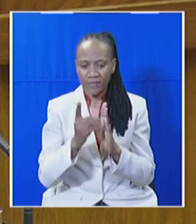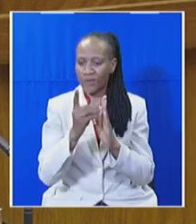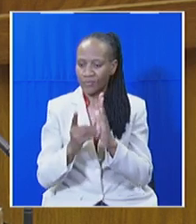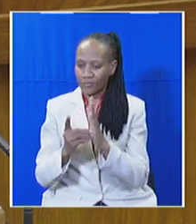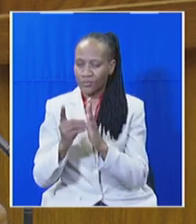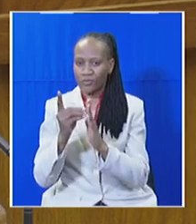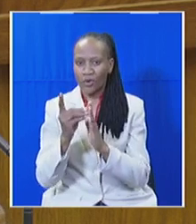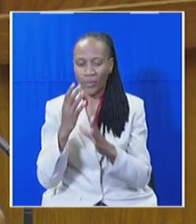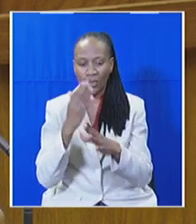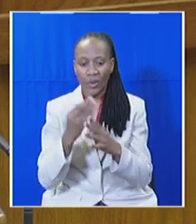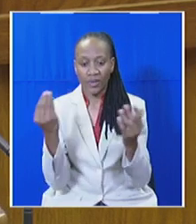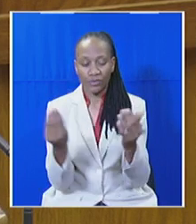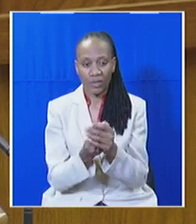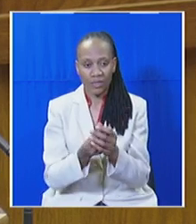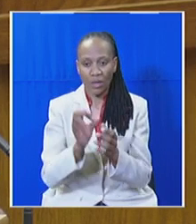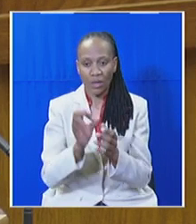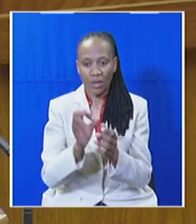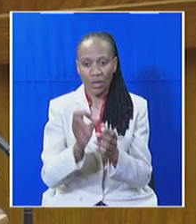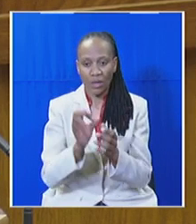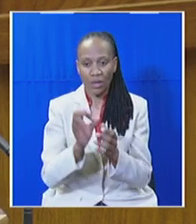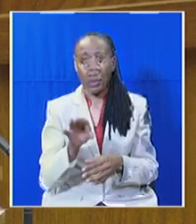the tripartite free trade area